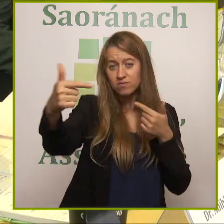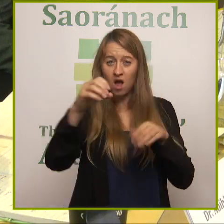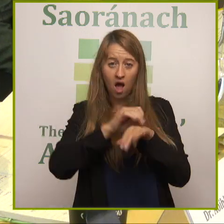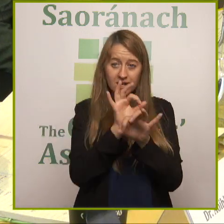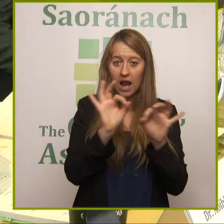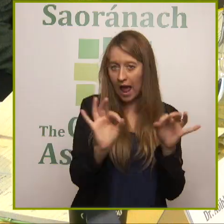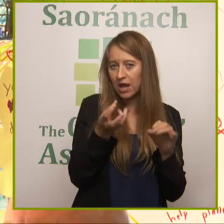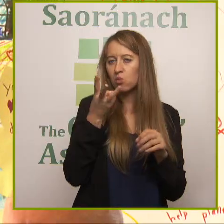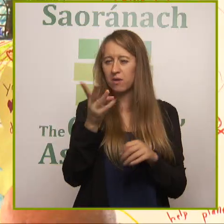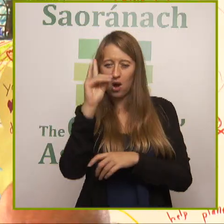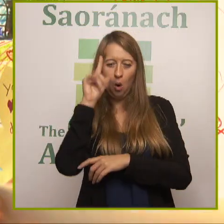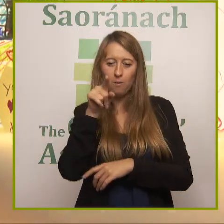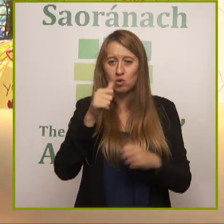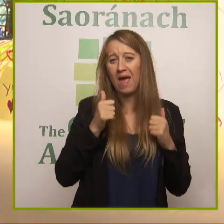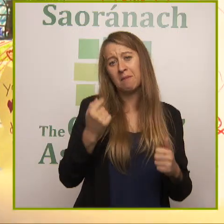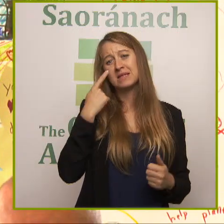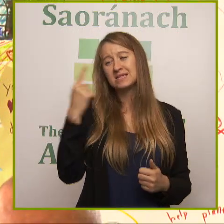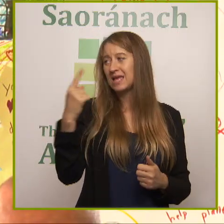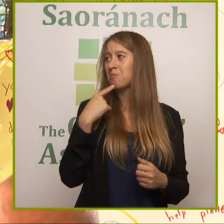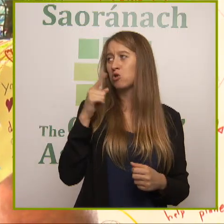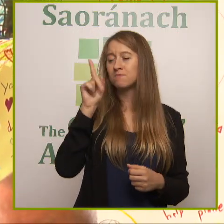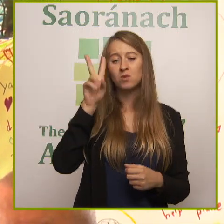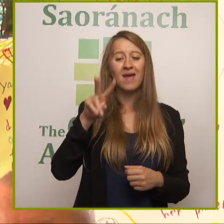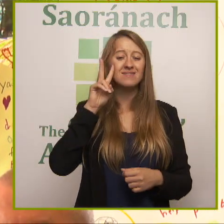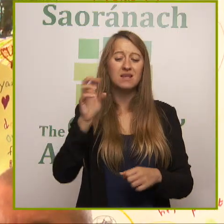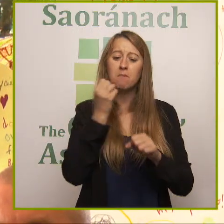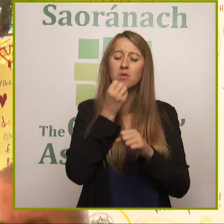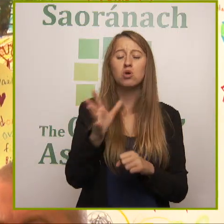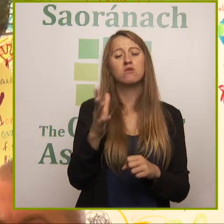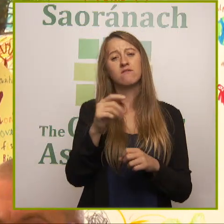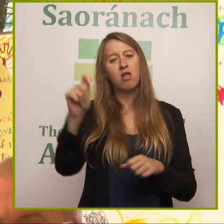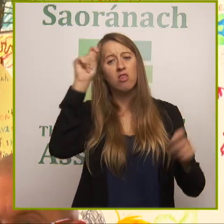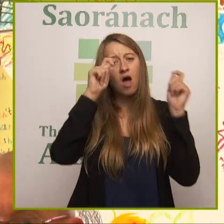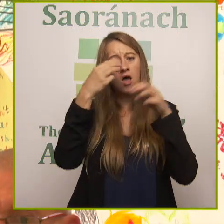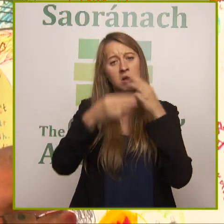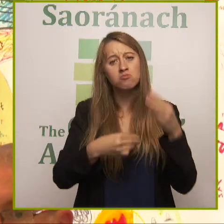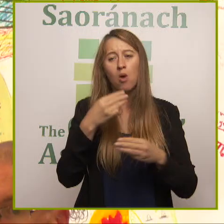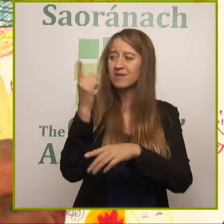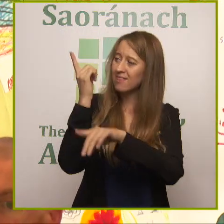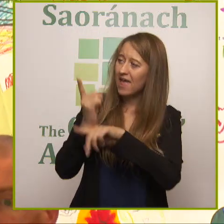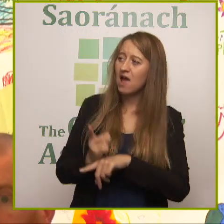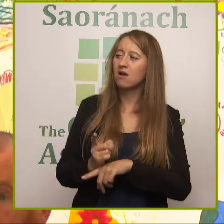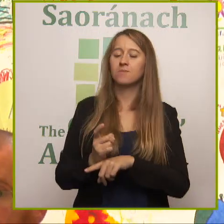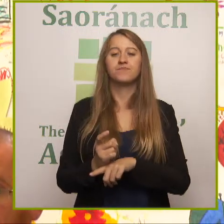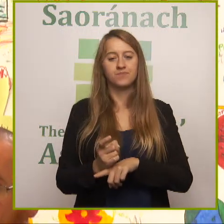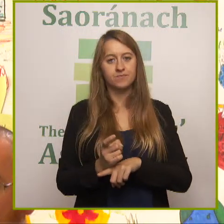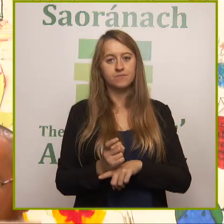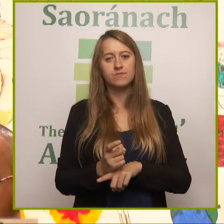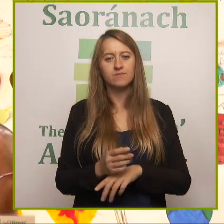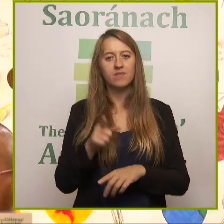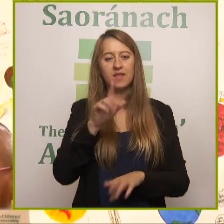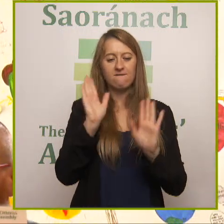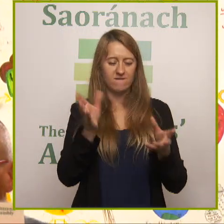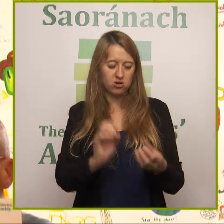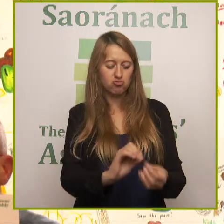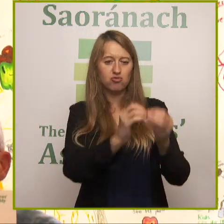well. It's beautiful kind of thought processes of coming up with your actions, and